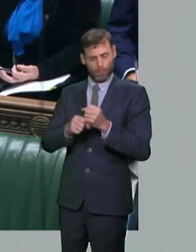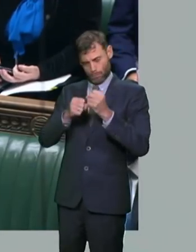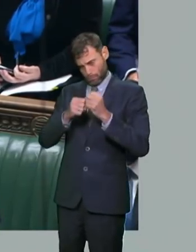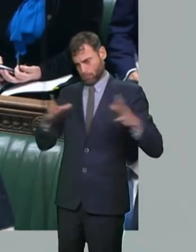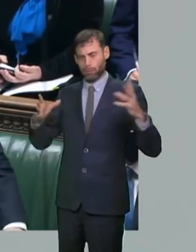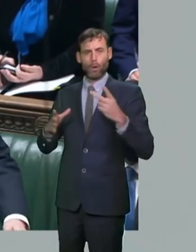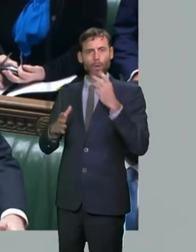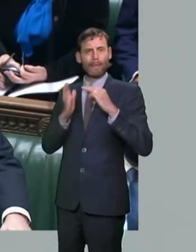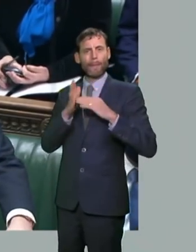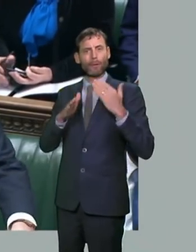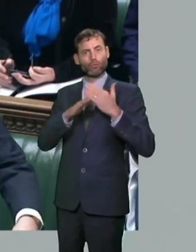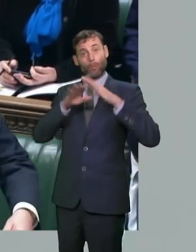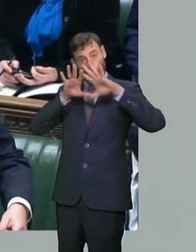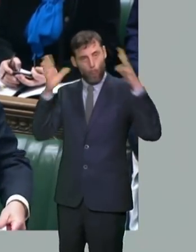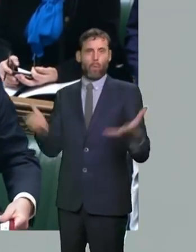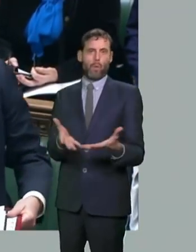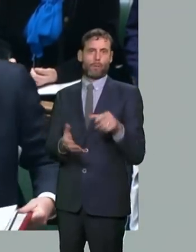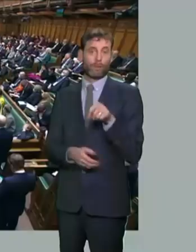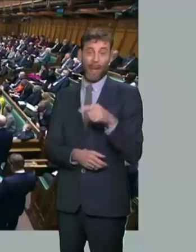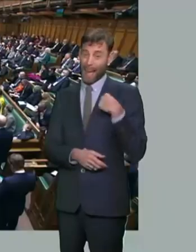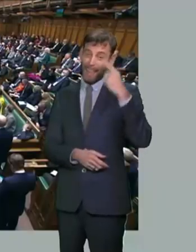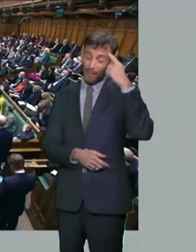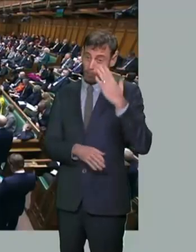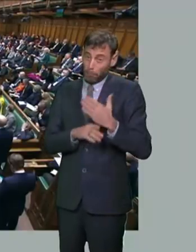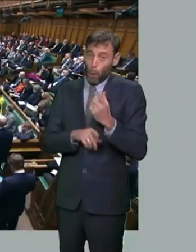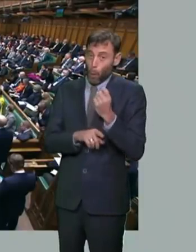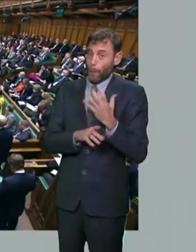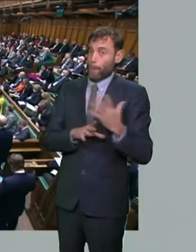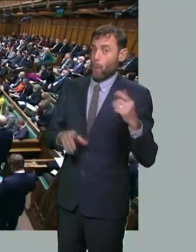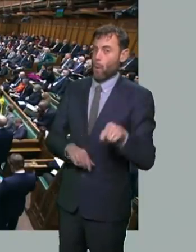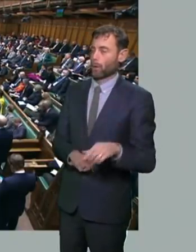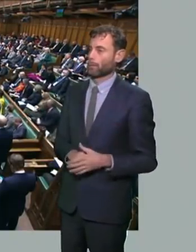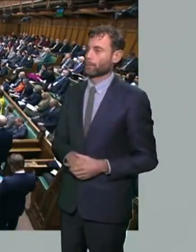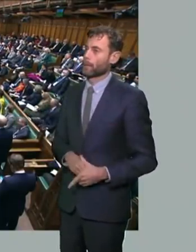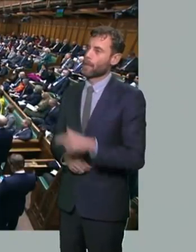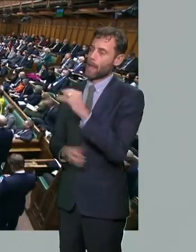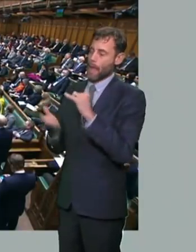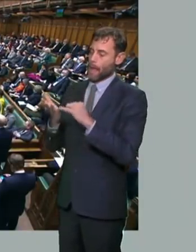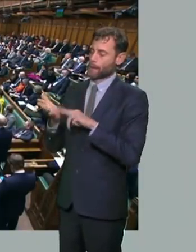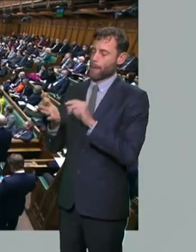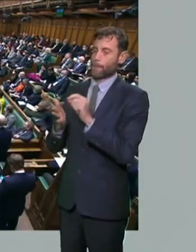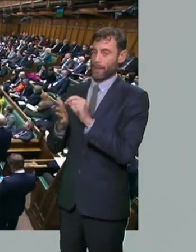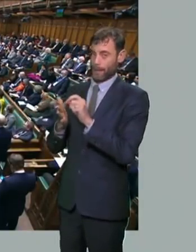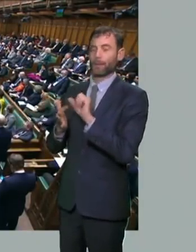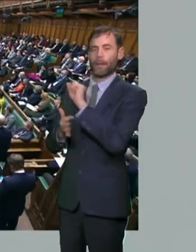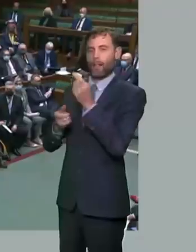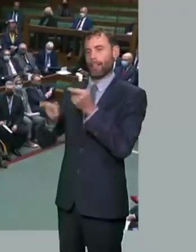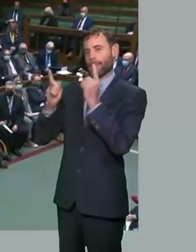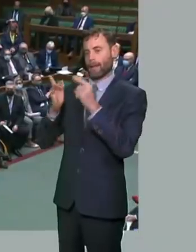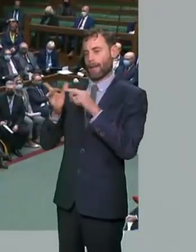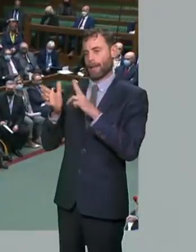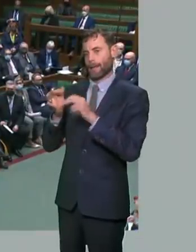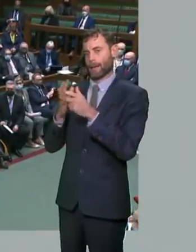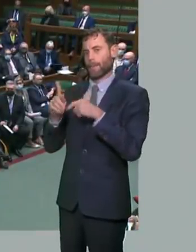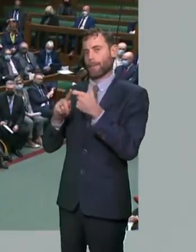2030, and I think that's probably a gross underestimate. We now come to the leader of the SNP, Ian Blackford. Thank you,